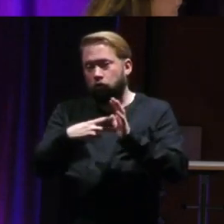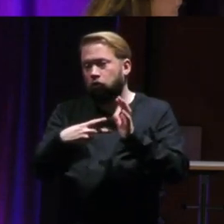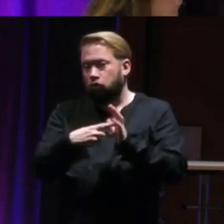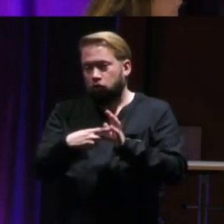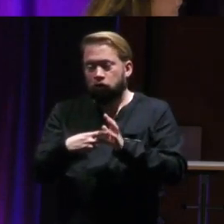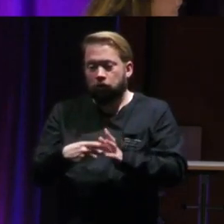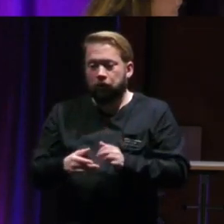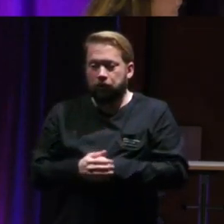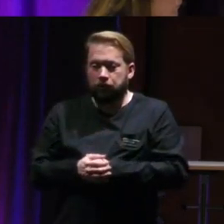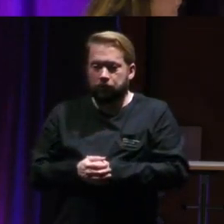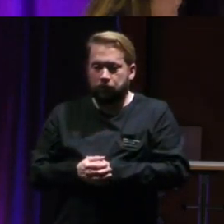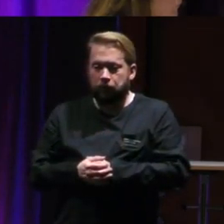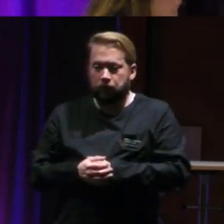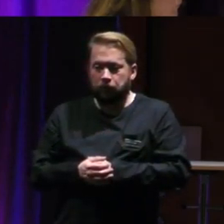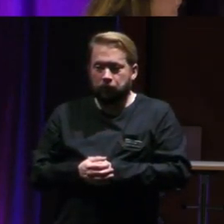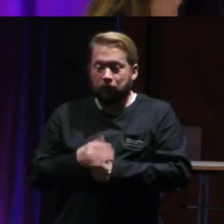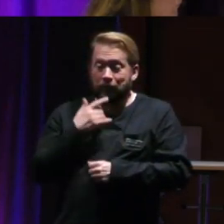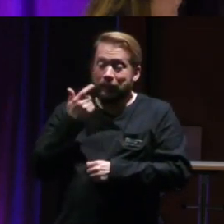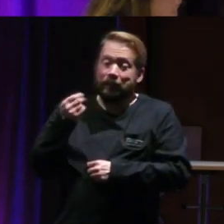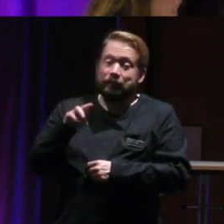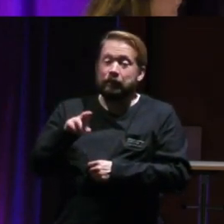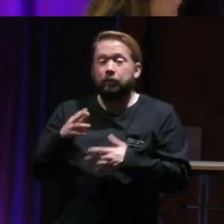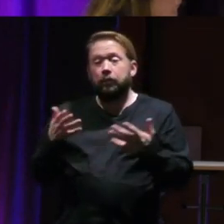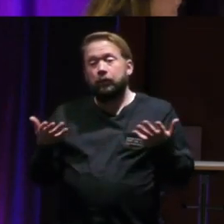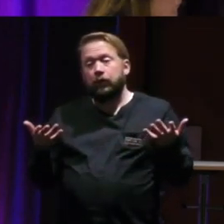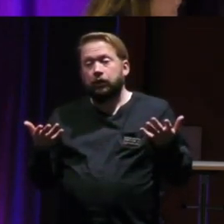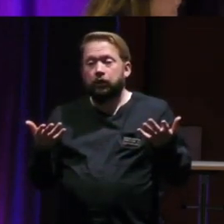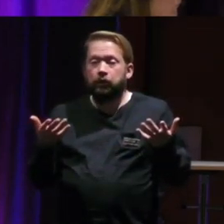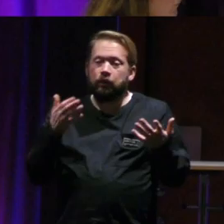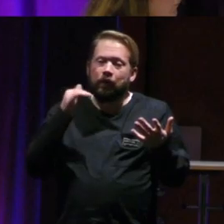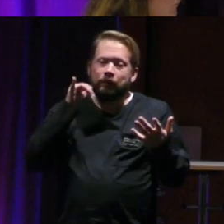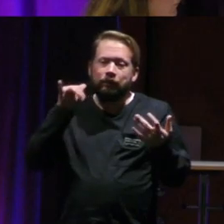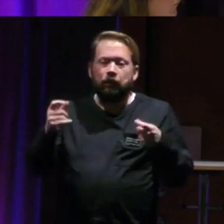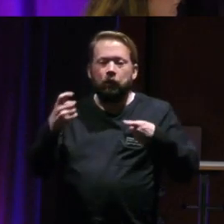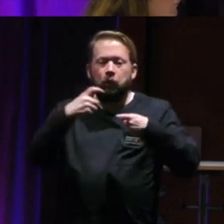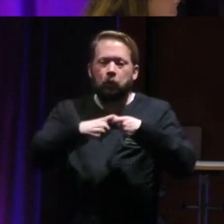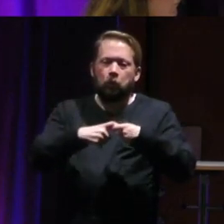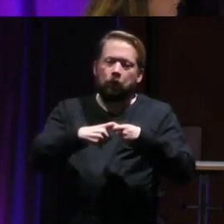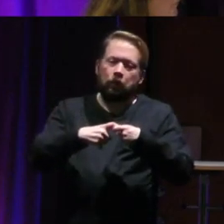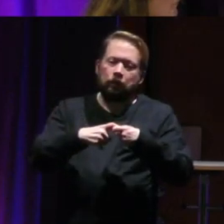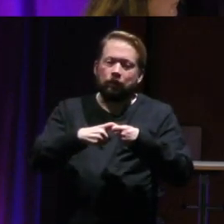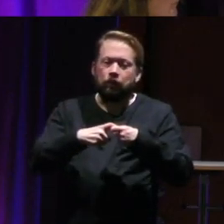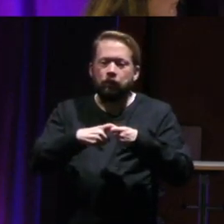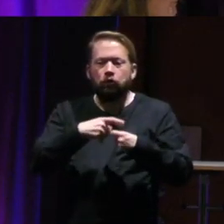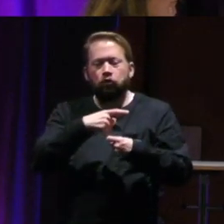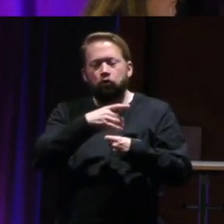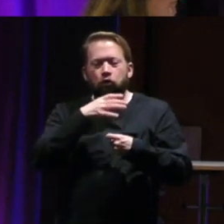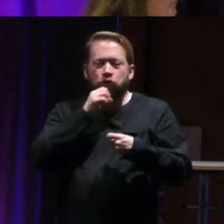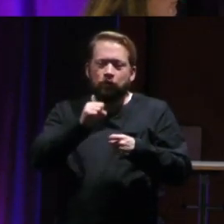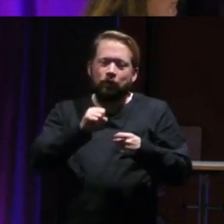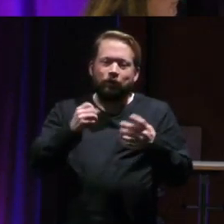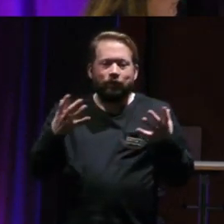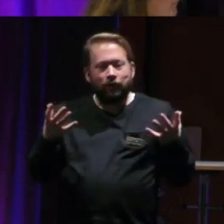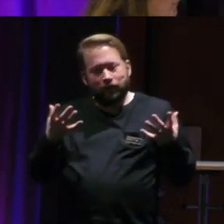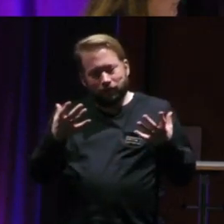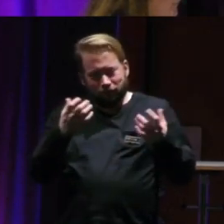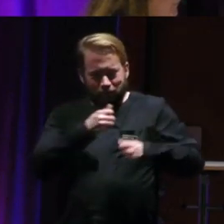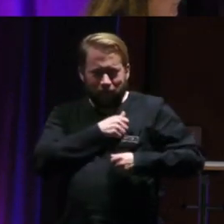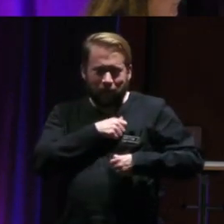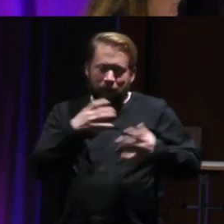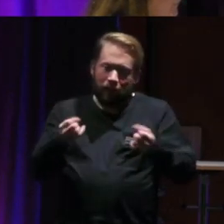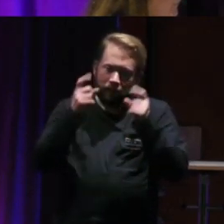Russian army saving everybody, like in Syria, They are talking about that a lot